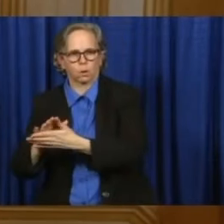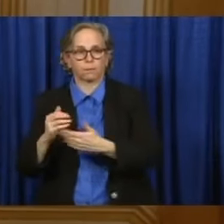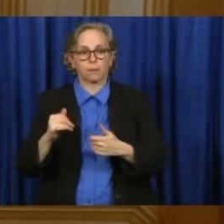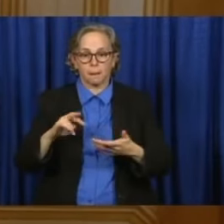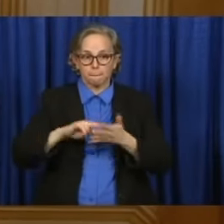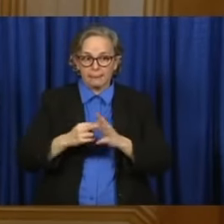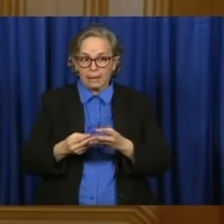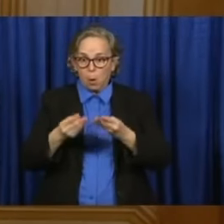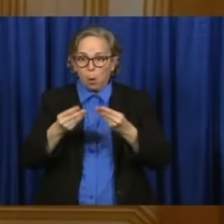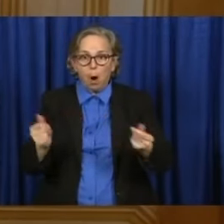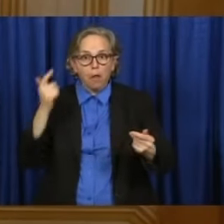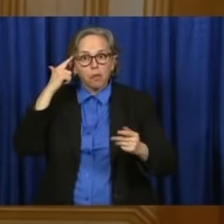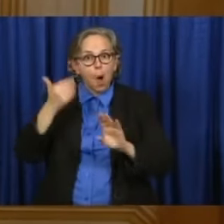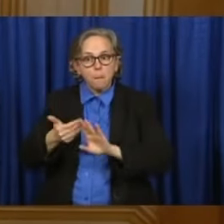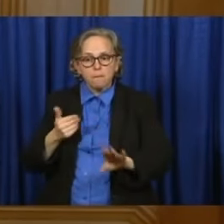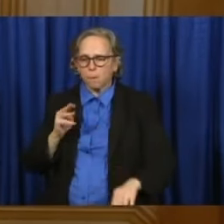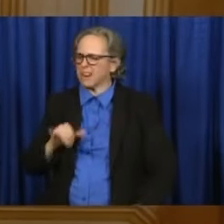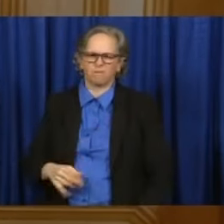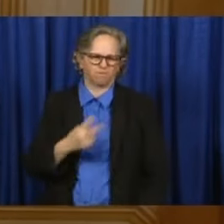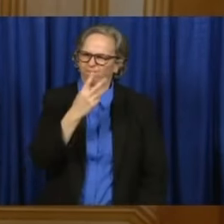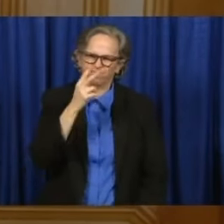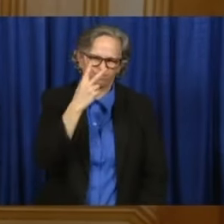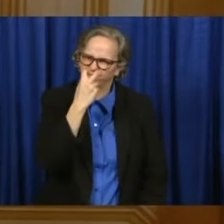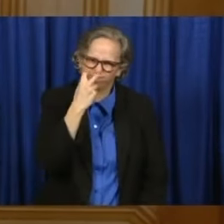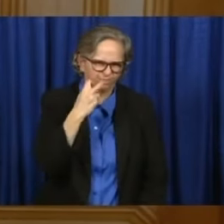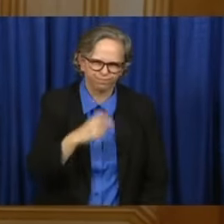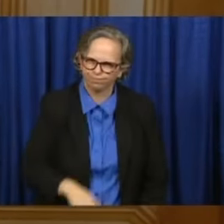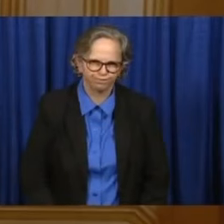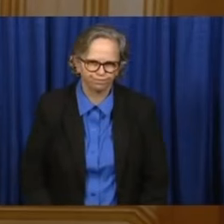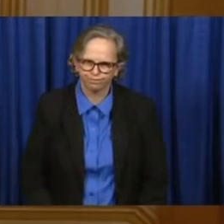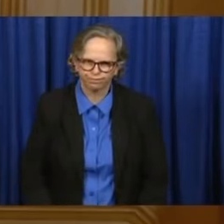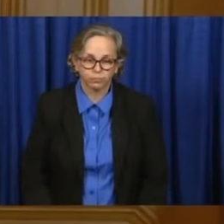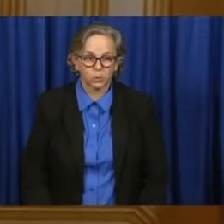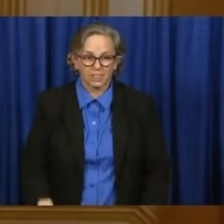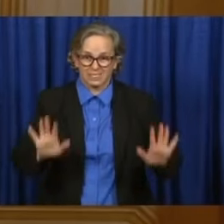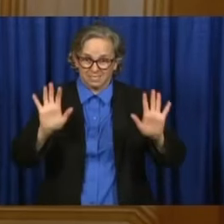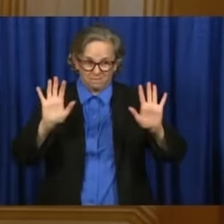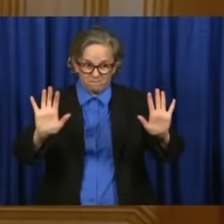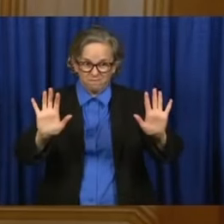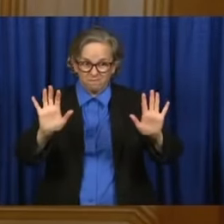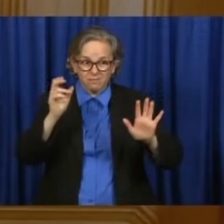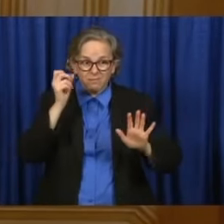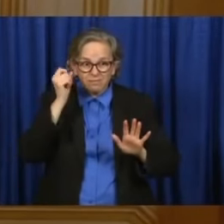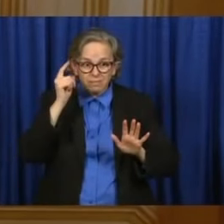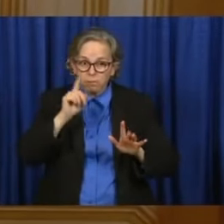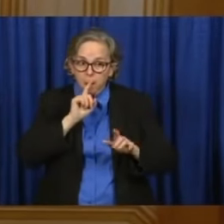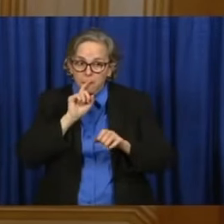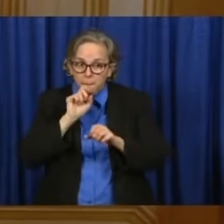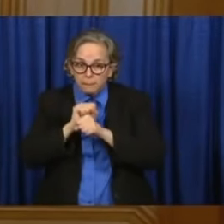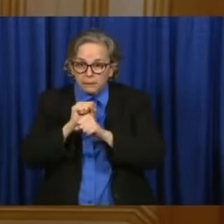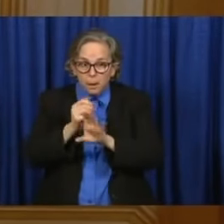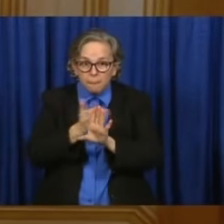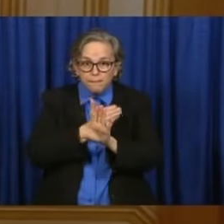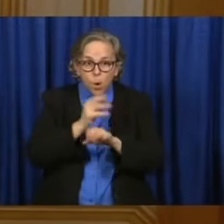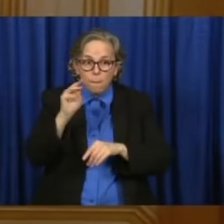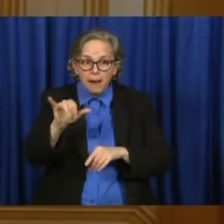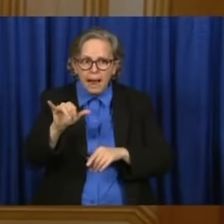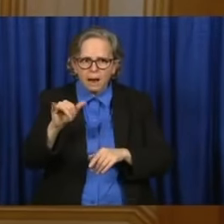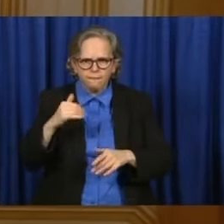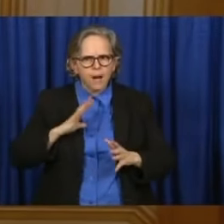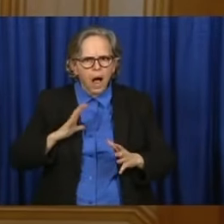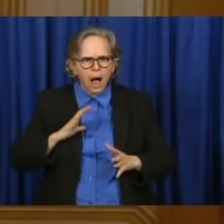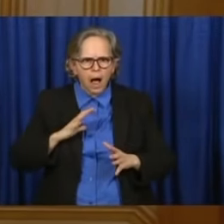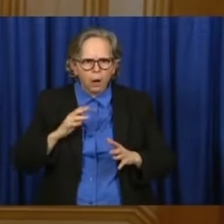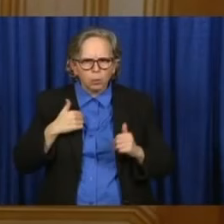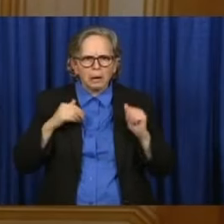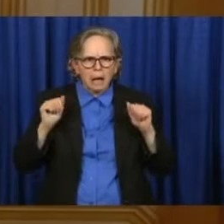then. And I just say, if there's some reason we do get out of it and we have the ability to let up, then we certainly can